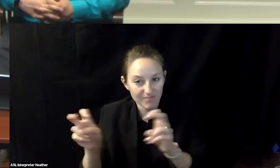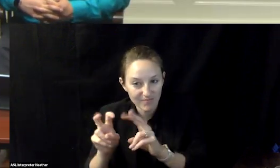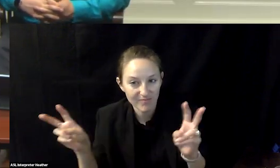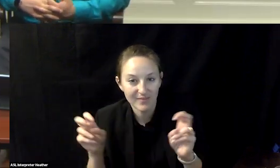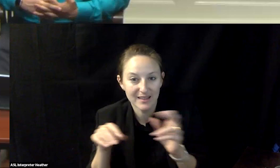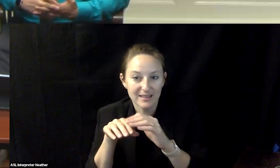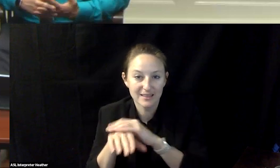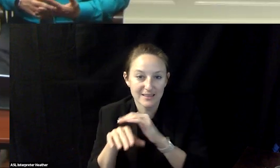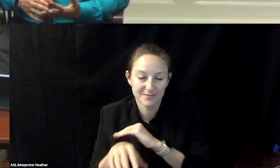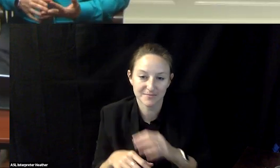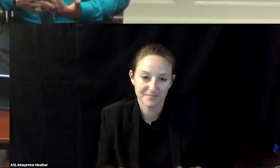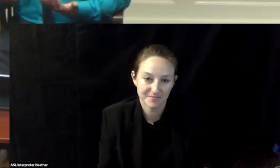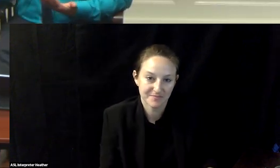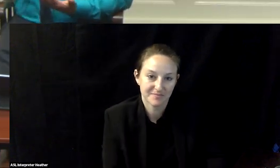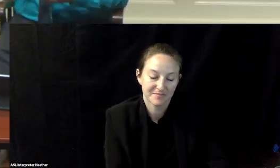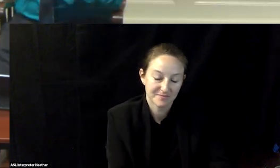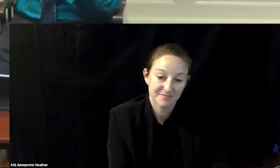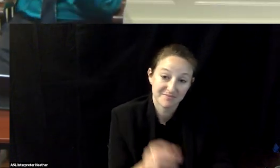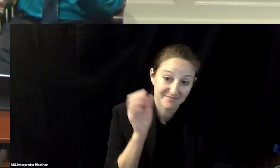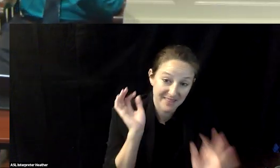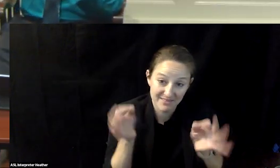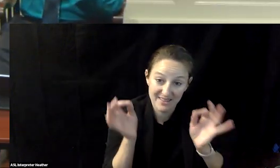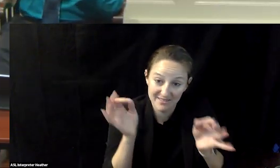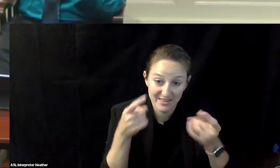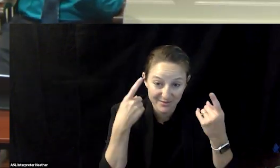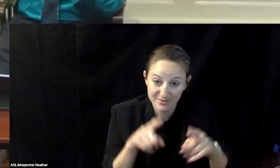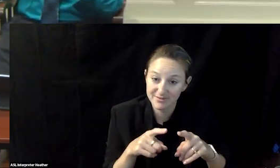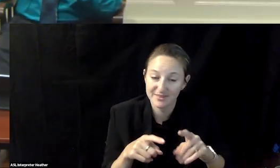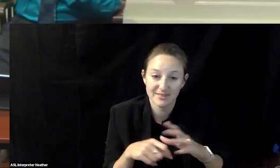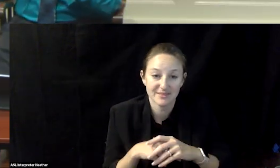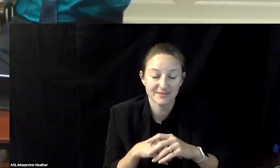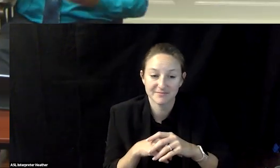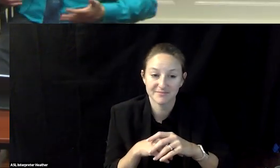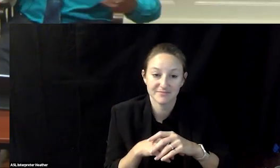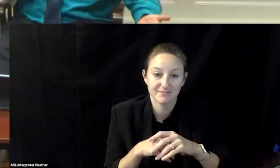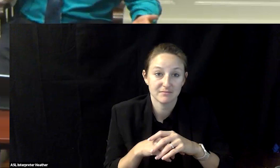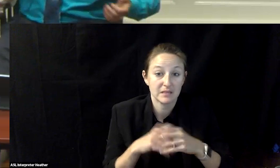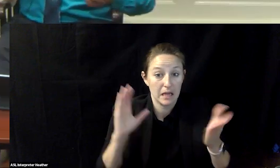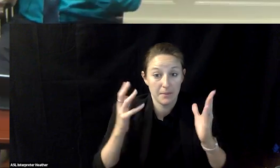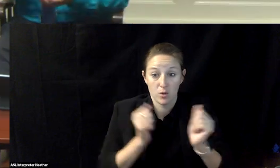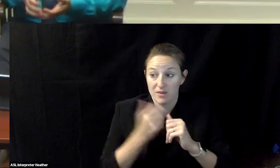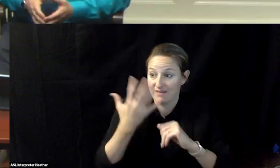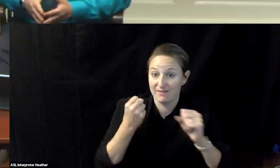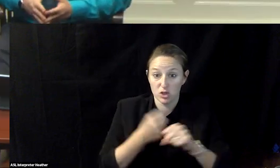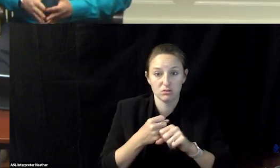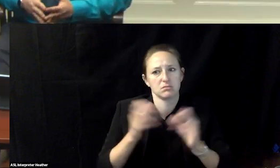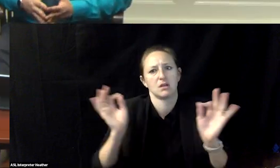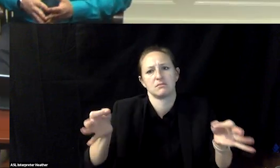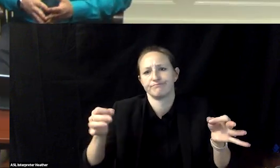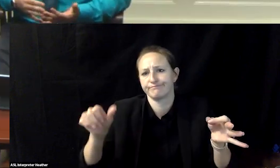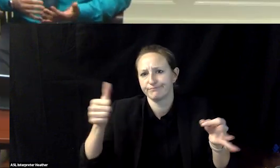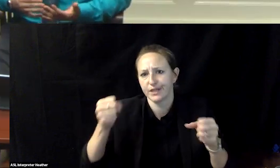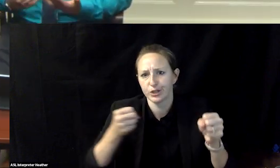develop accessibly. Absolutely, I would agree. Night and day, even from 5 years ago and certainly 10 years ago